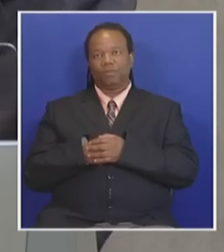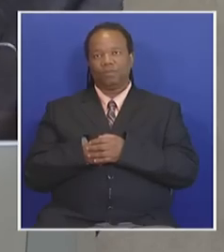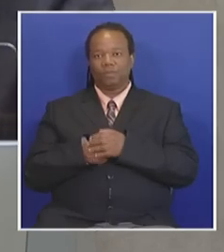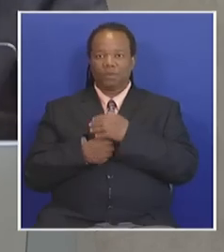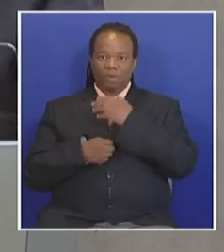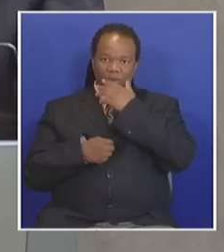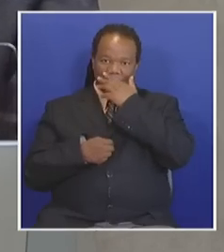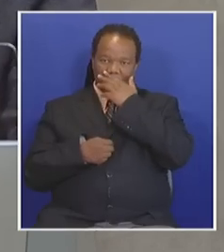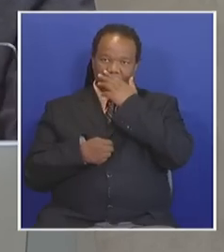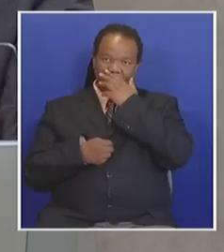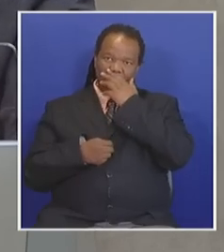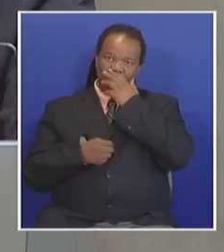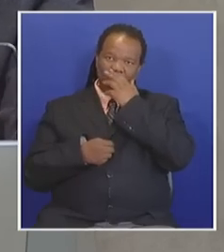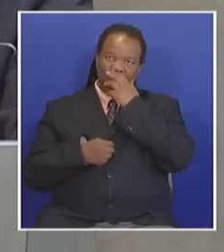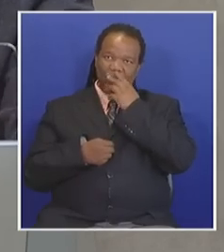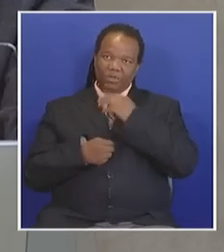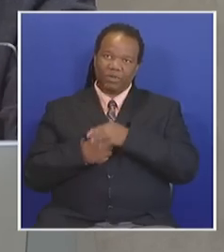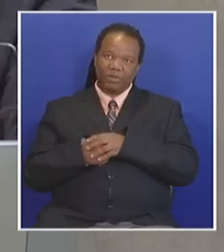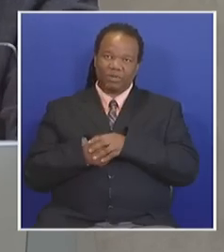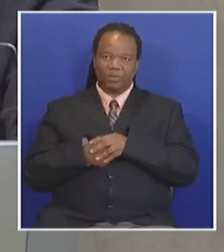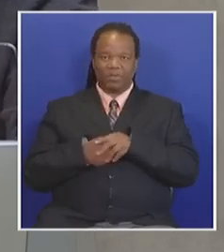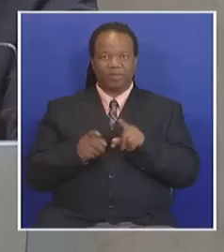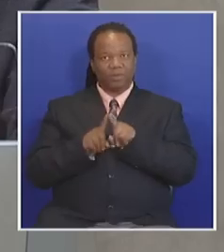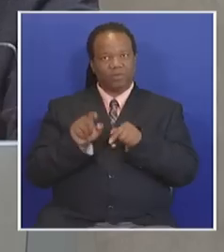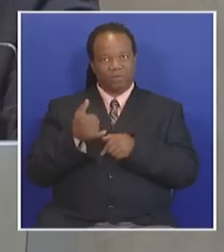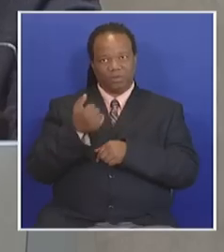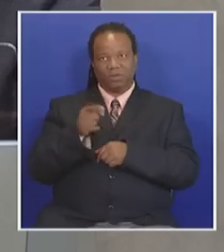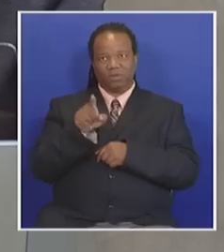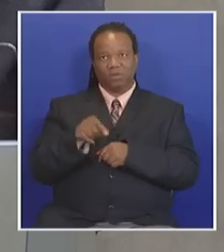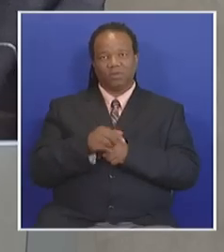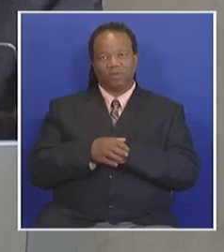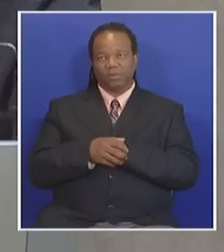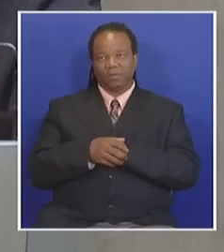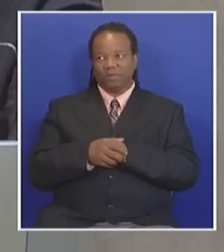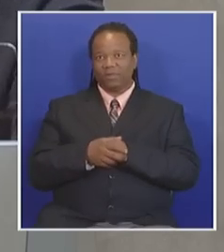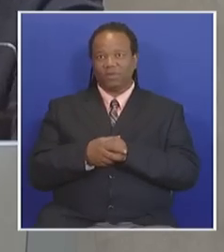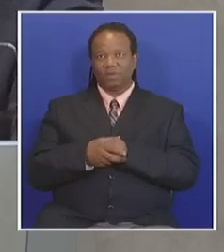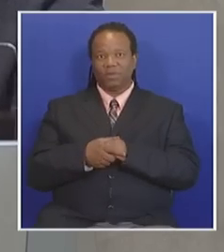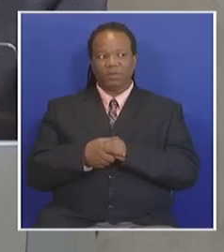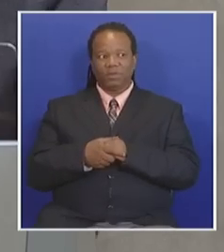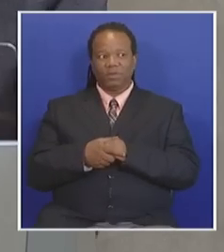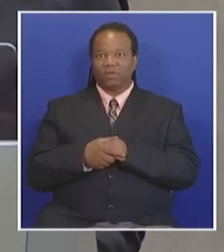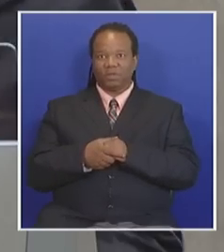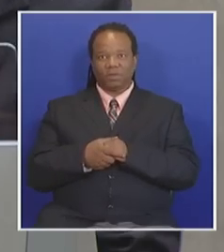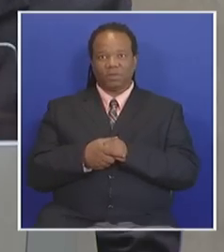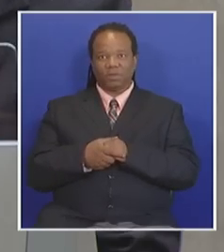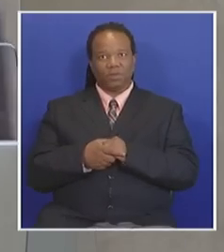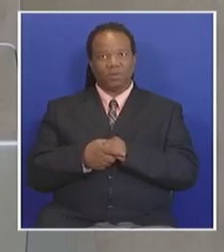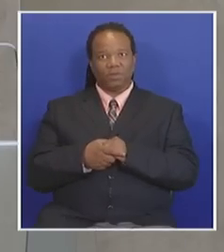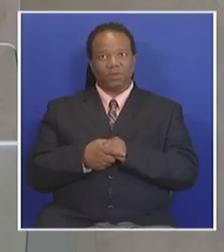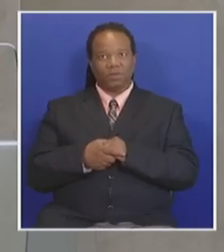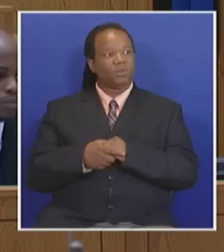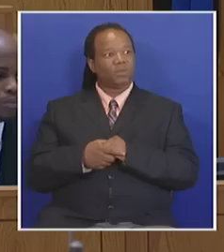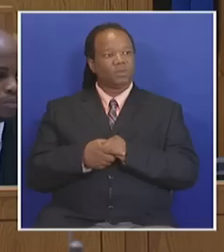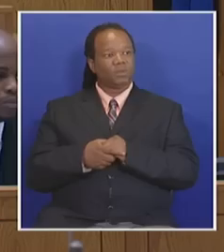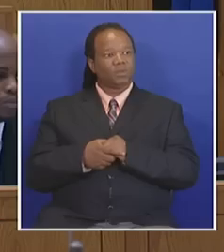The DA should be bold enough to deal with the denialism, to write male privilege. Honorable